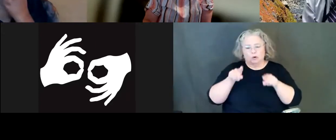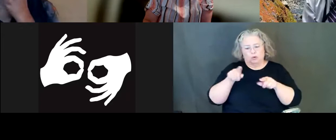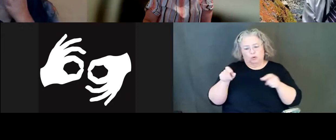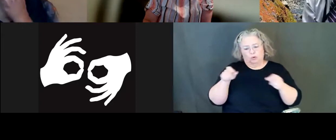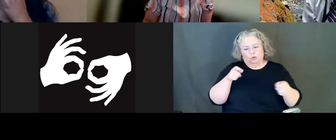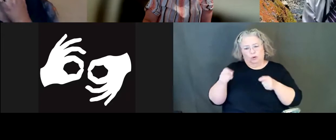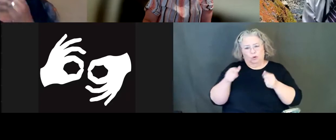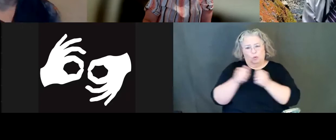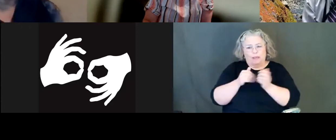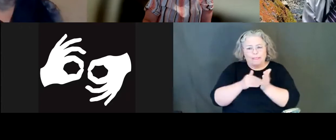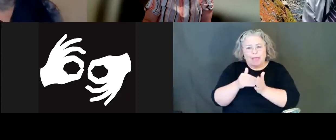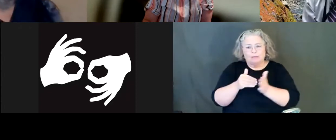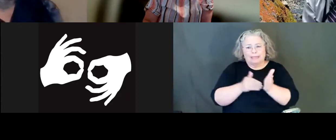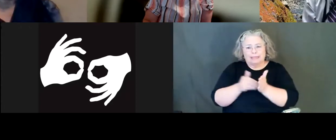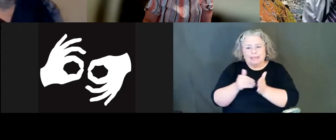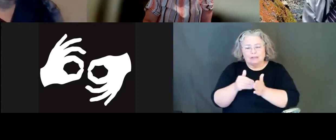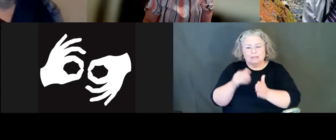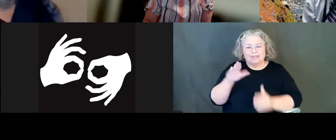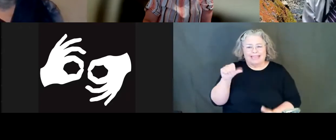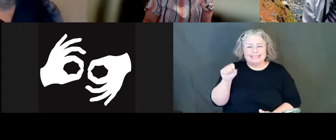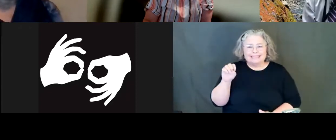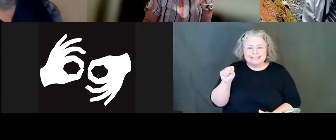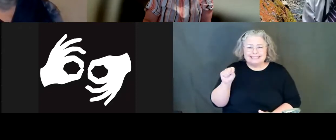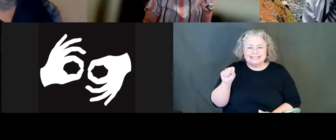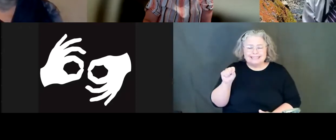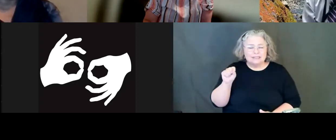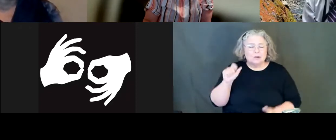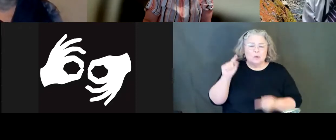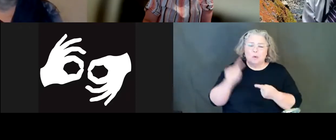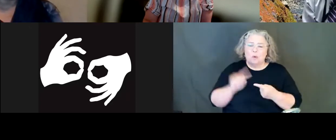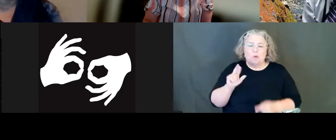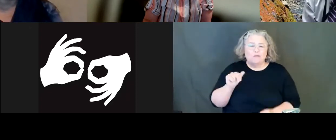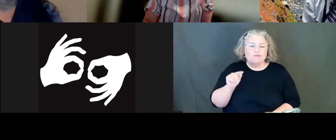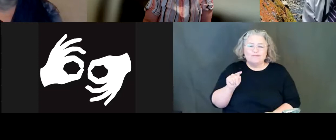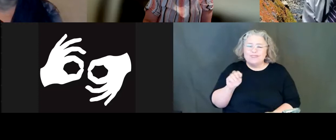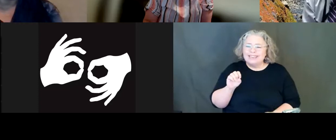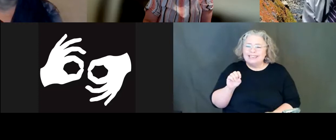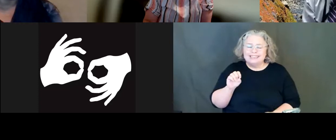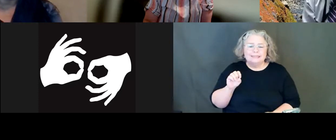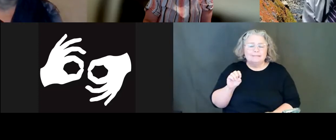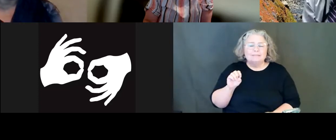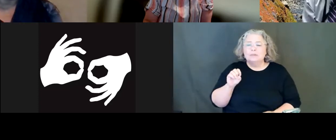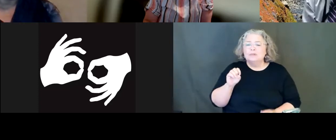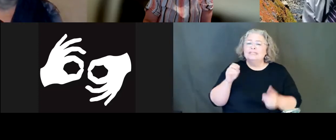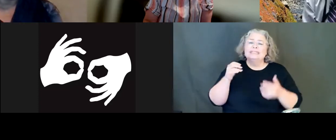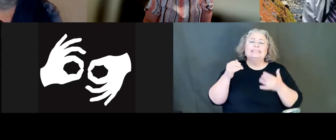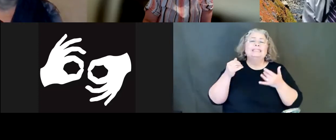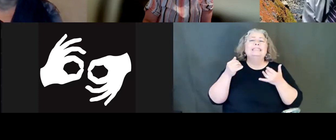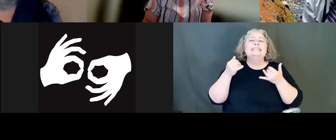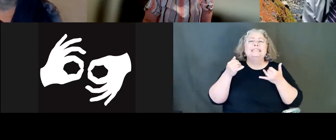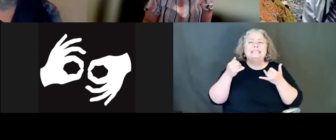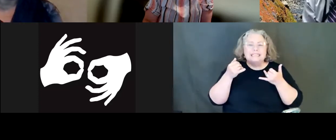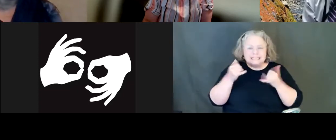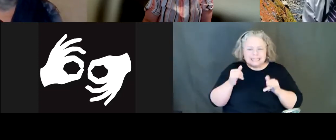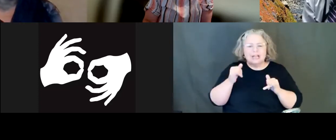with thousands and thousands of cases, a low rate still causes a lot of